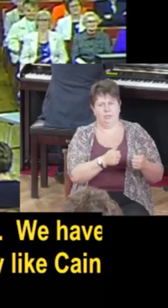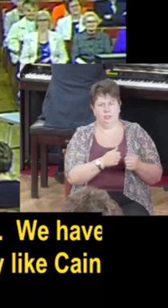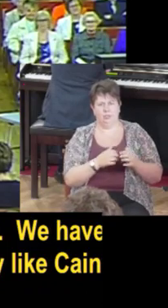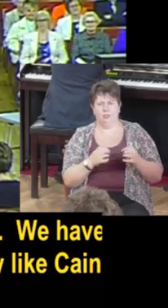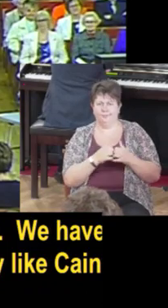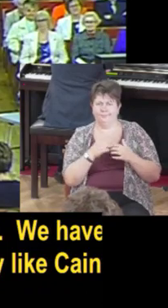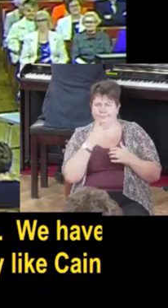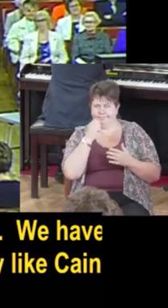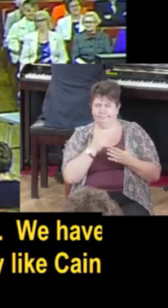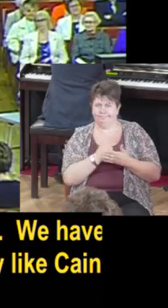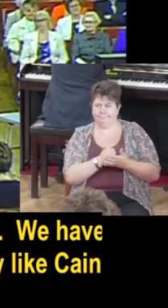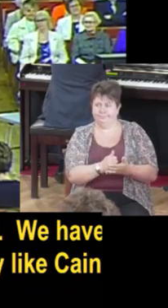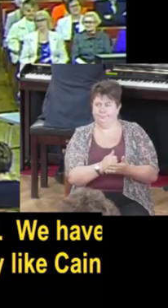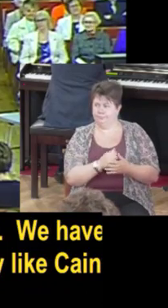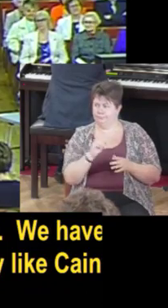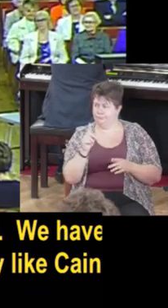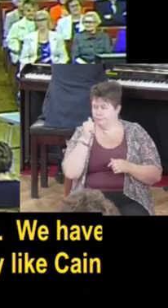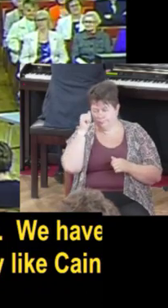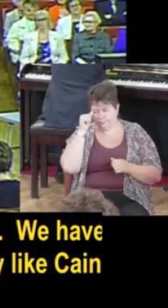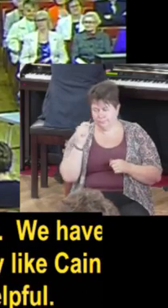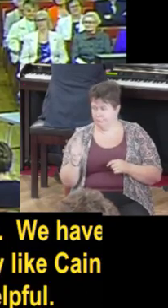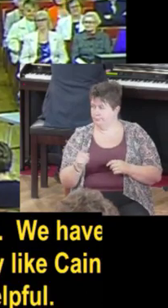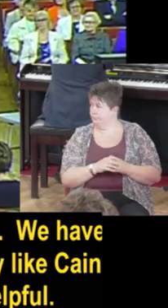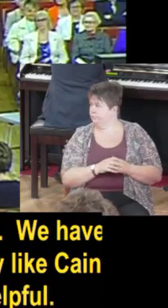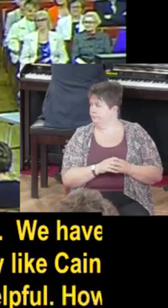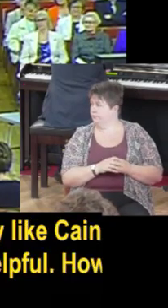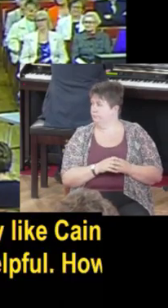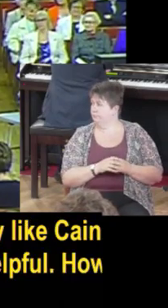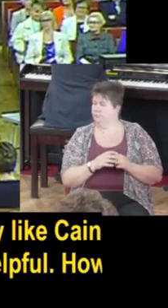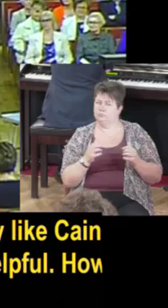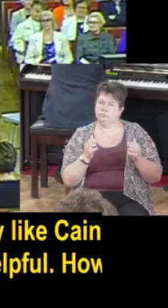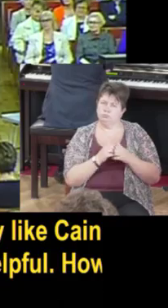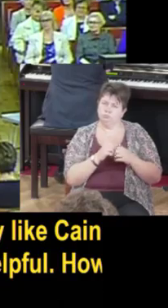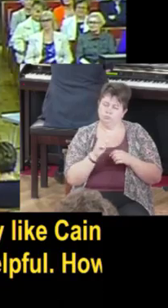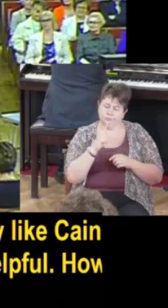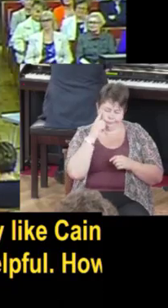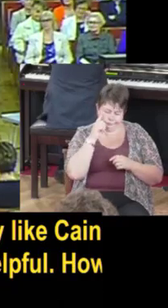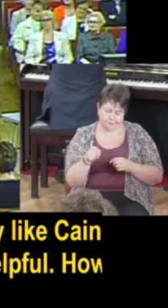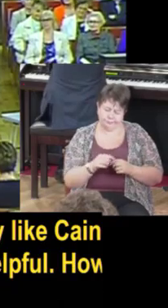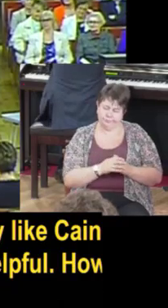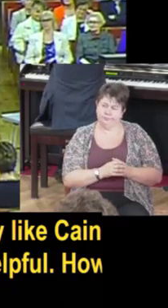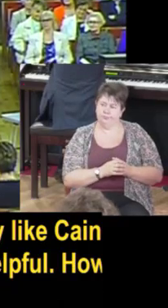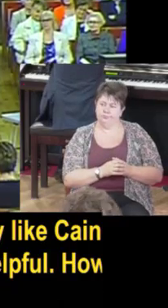rather than hurtful? Come on then, Brody. What can we do to be kind and helpful?